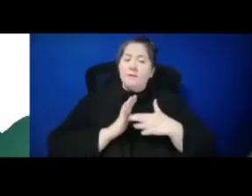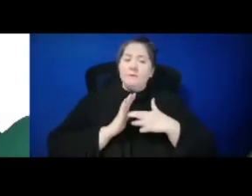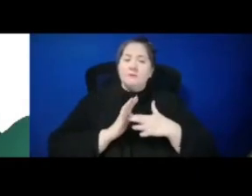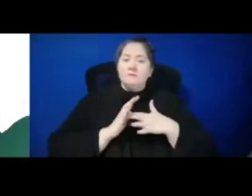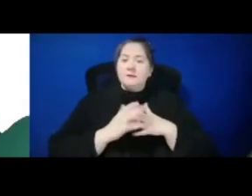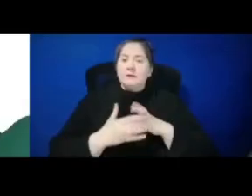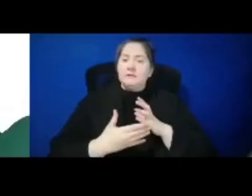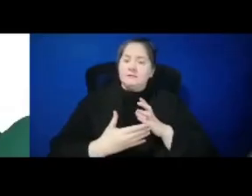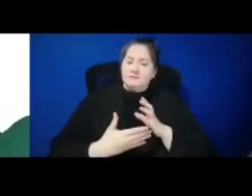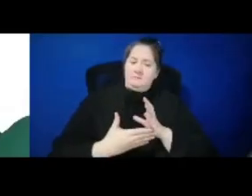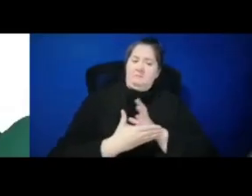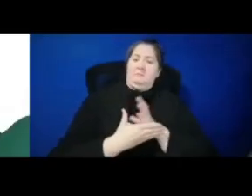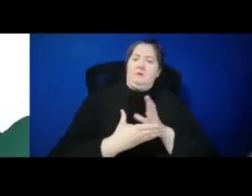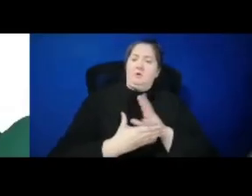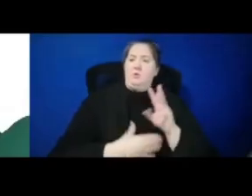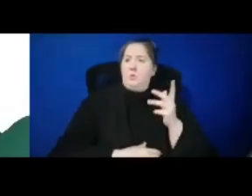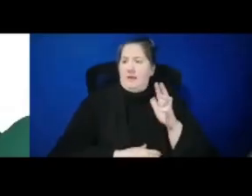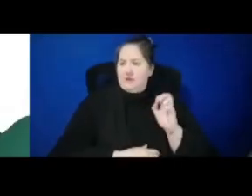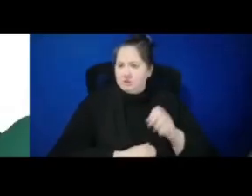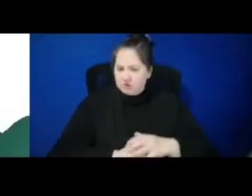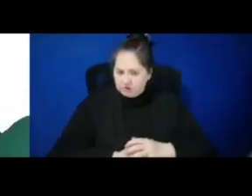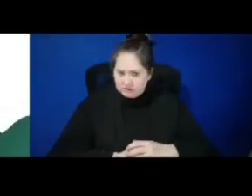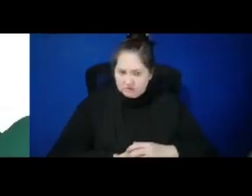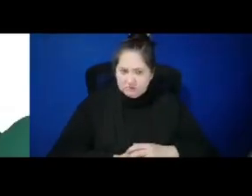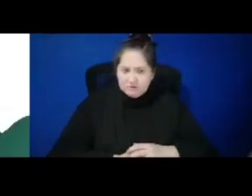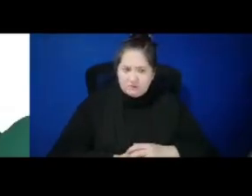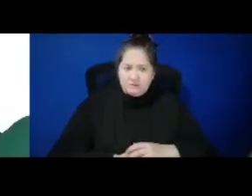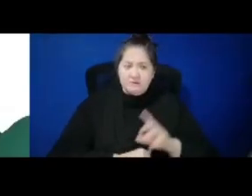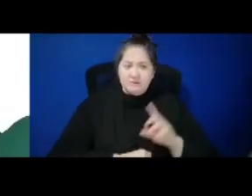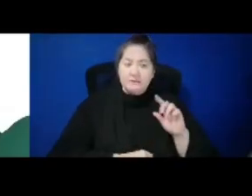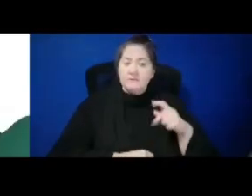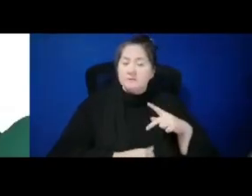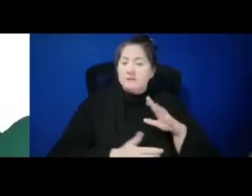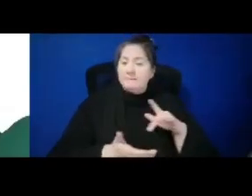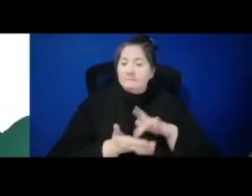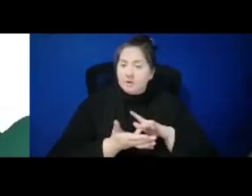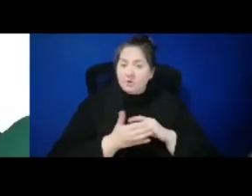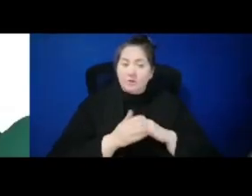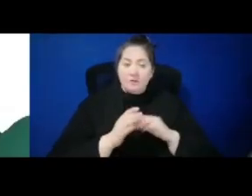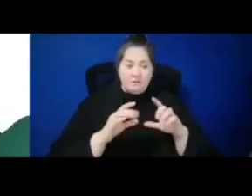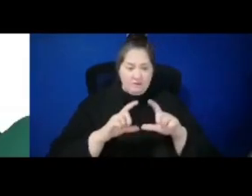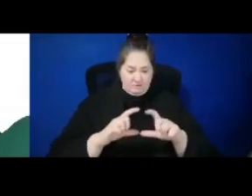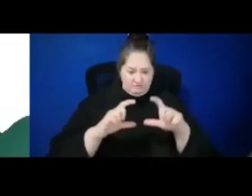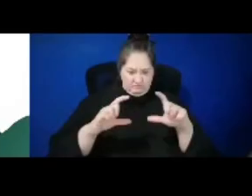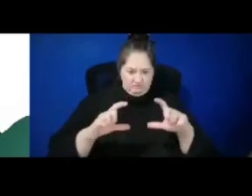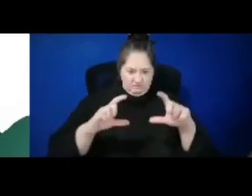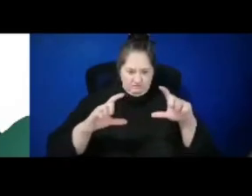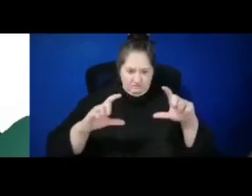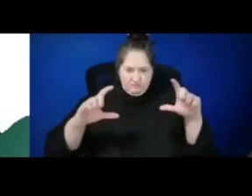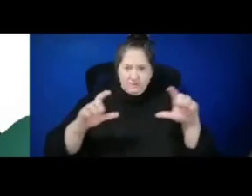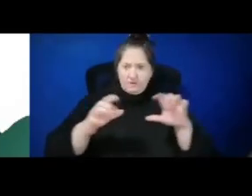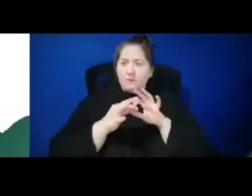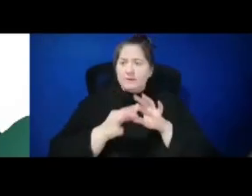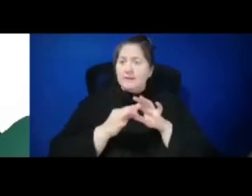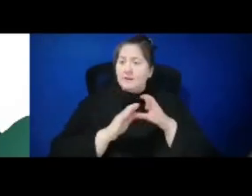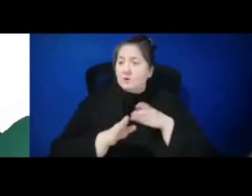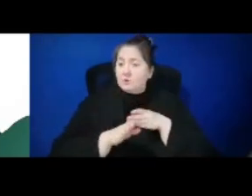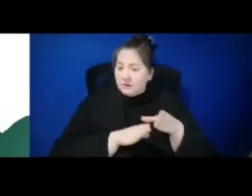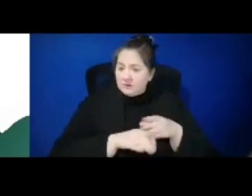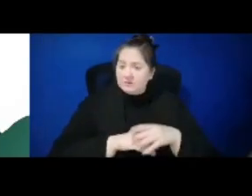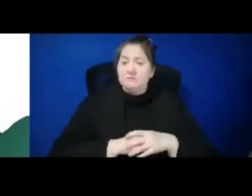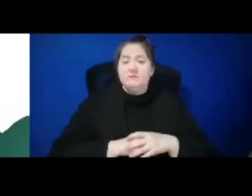median wages for these professions. So you see we have DSP in the middle, and we have all these different related